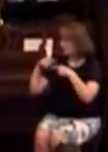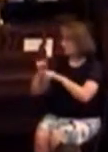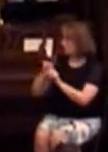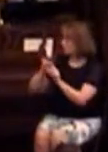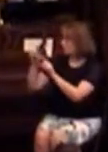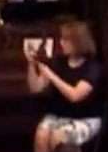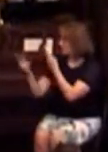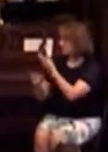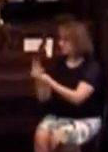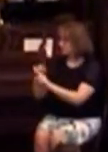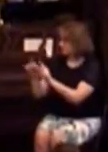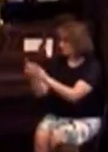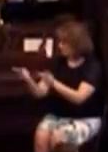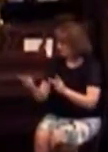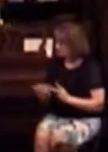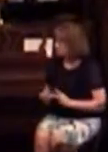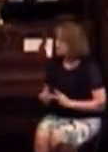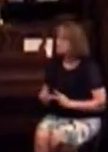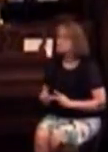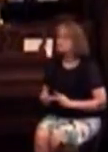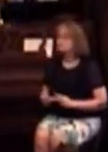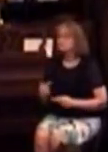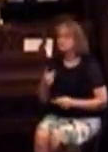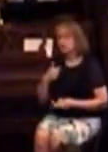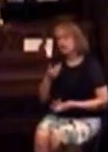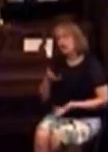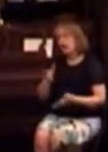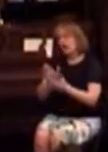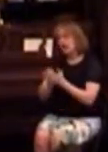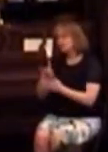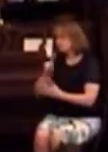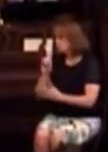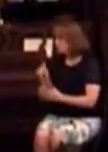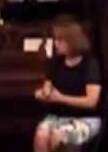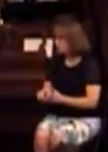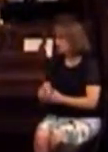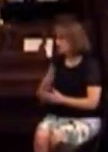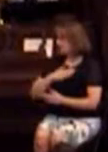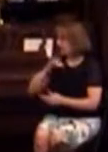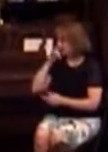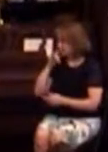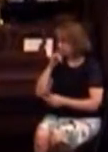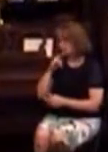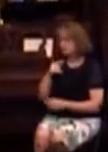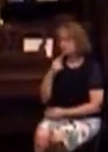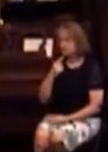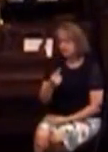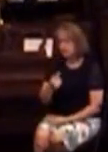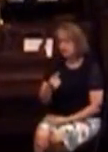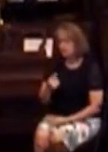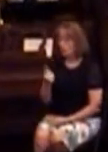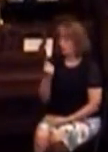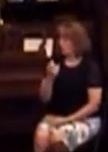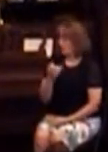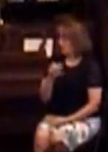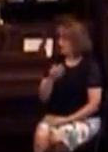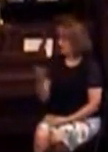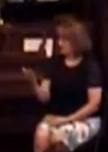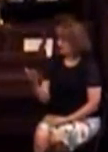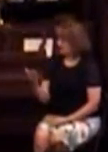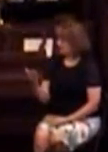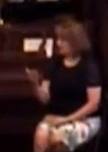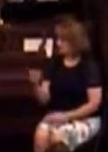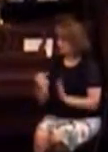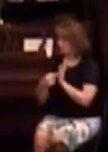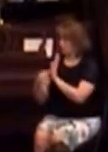that I really believe. I said something to my kids. I said, hey, kids, one of the signs of intelligence is the ability to ask good